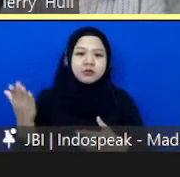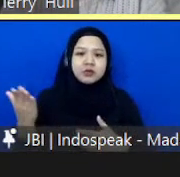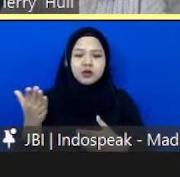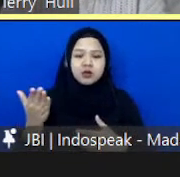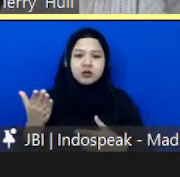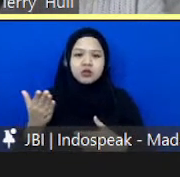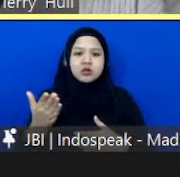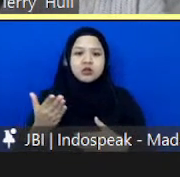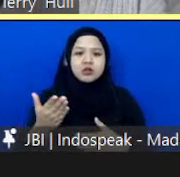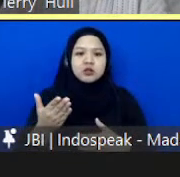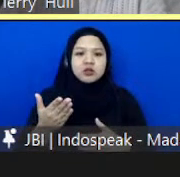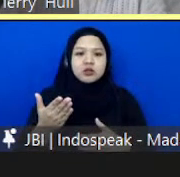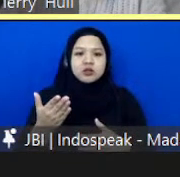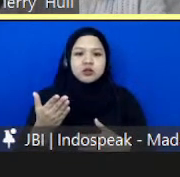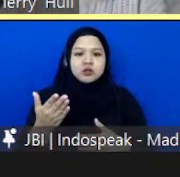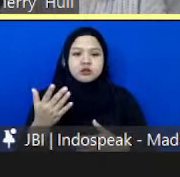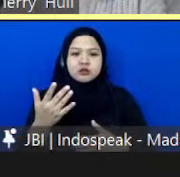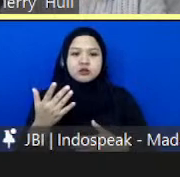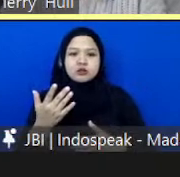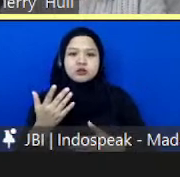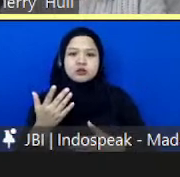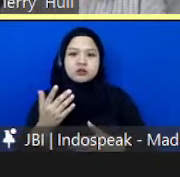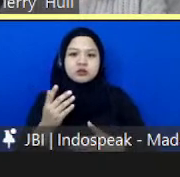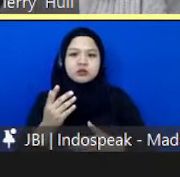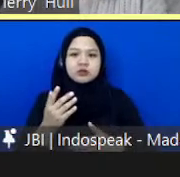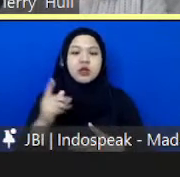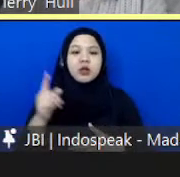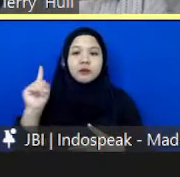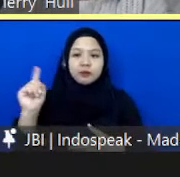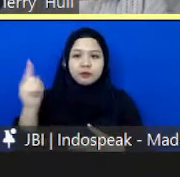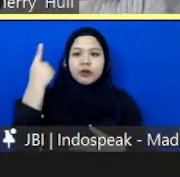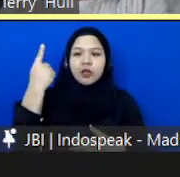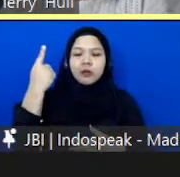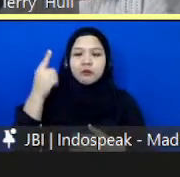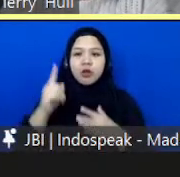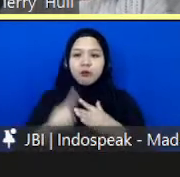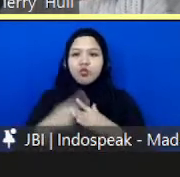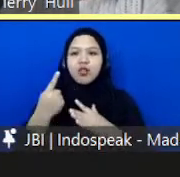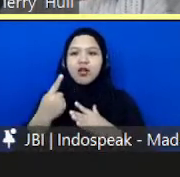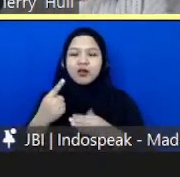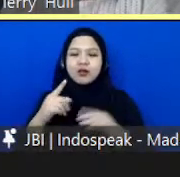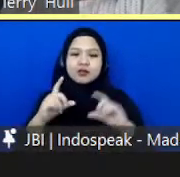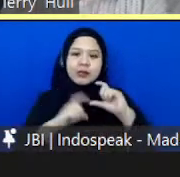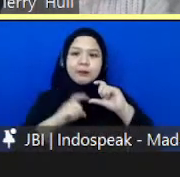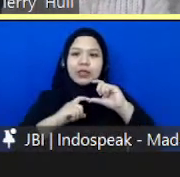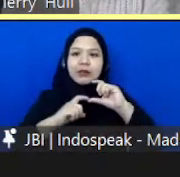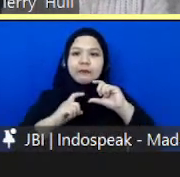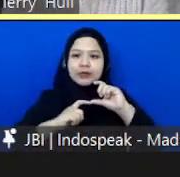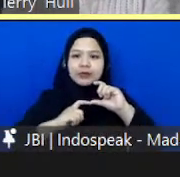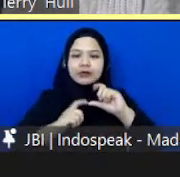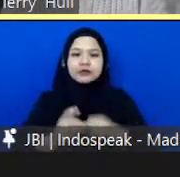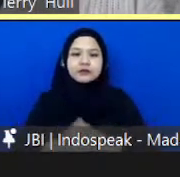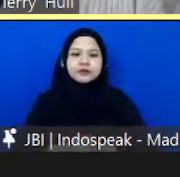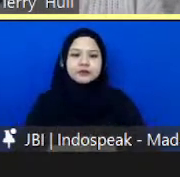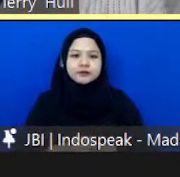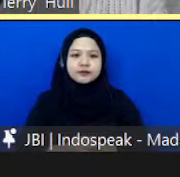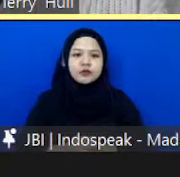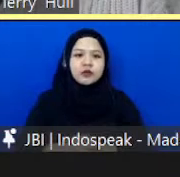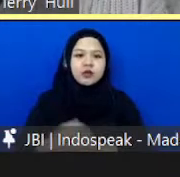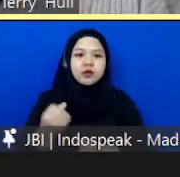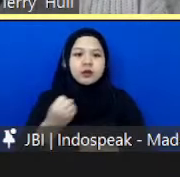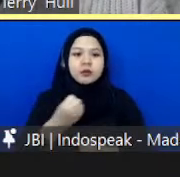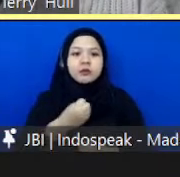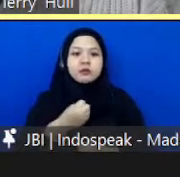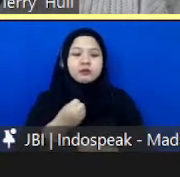kicked off on September 1st, within a few days, the interviewers